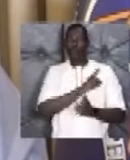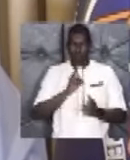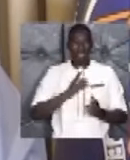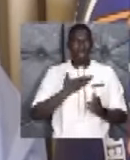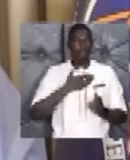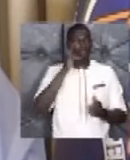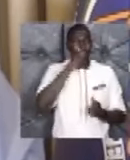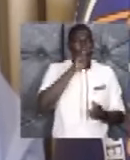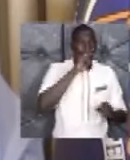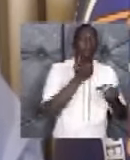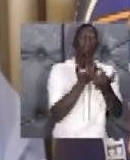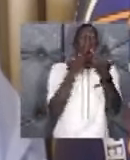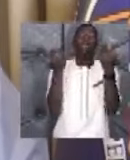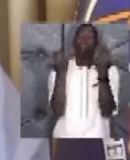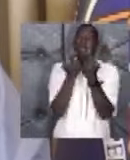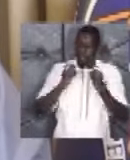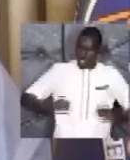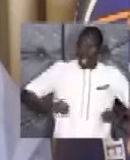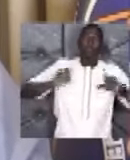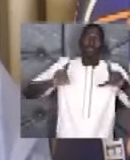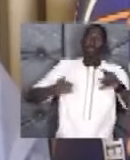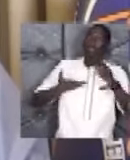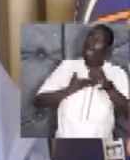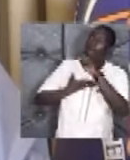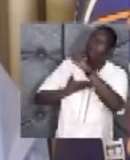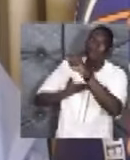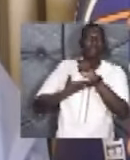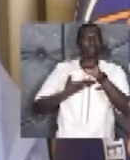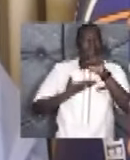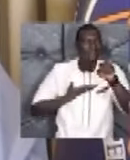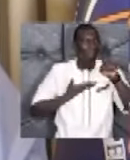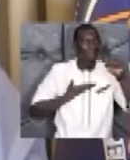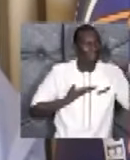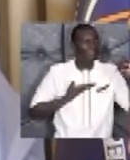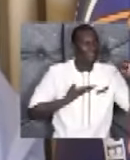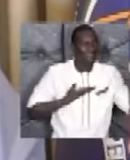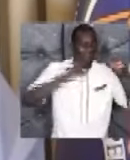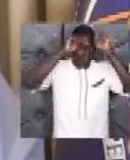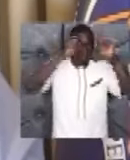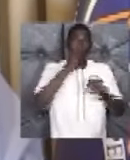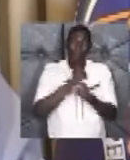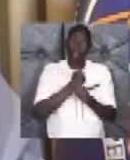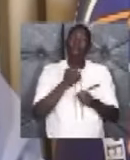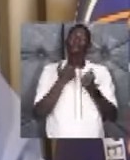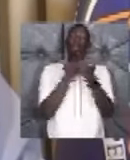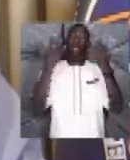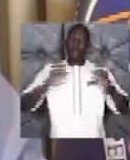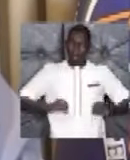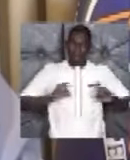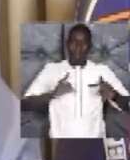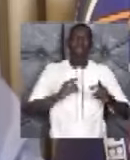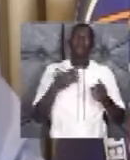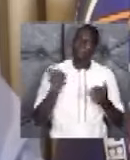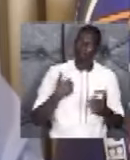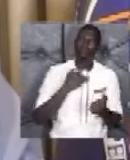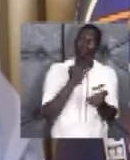Let us exploit the opportunities the government is creating to improve